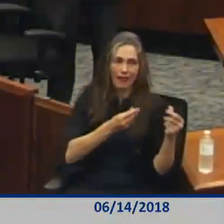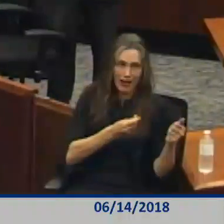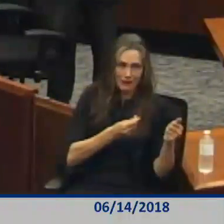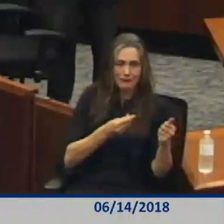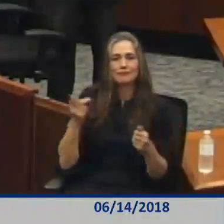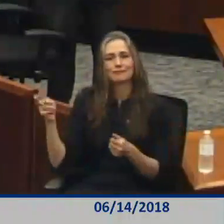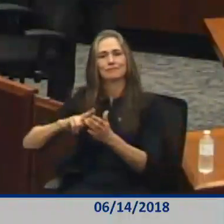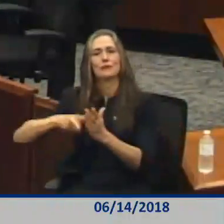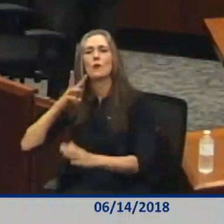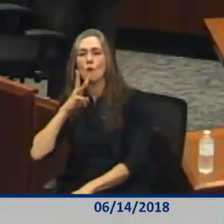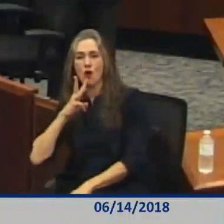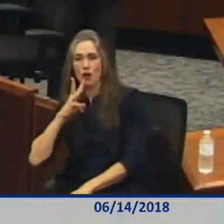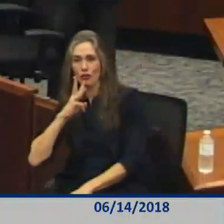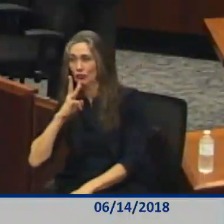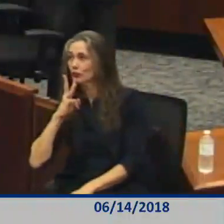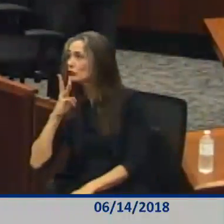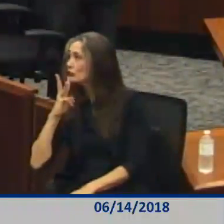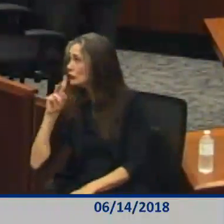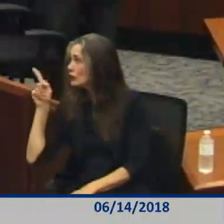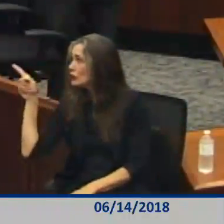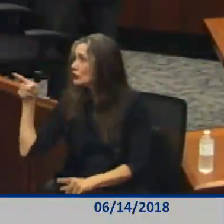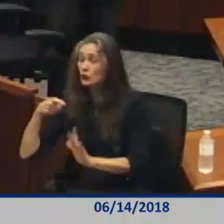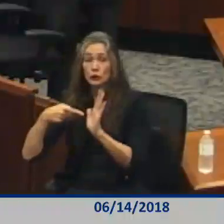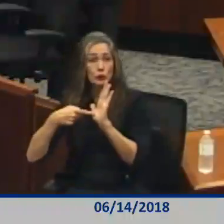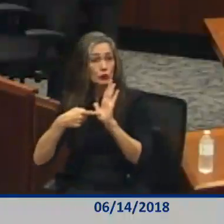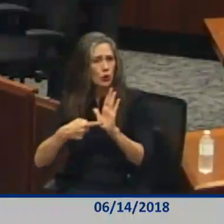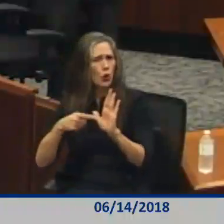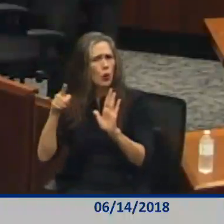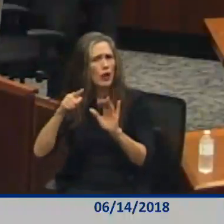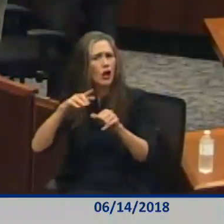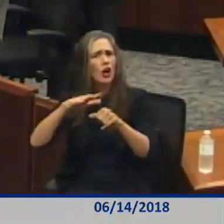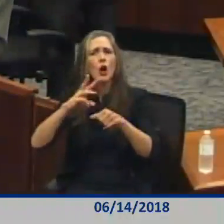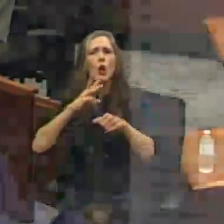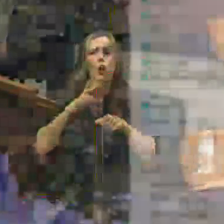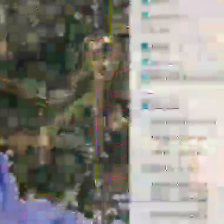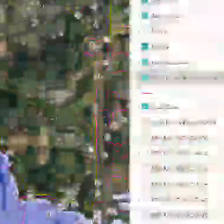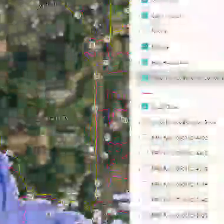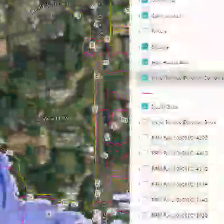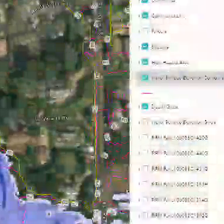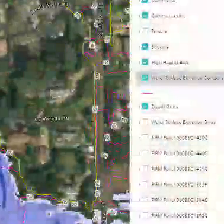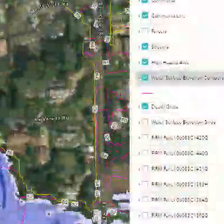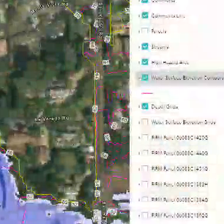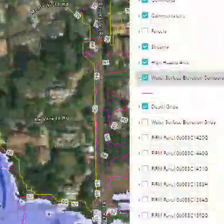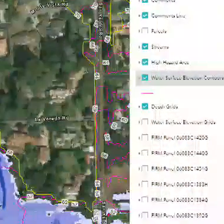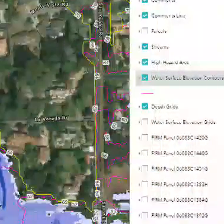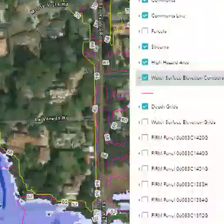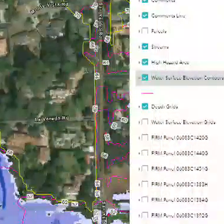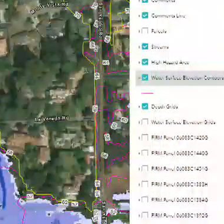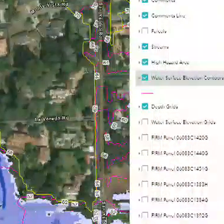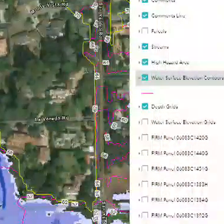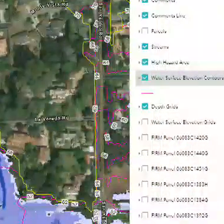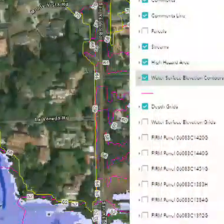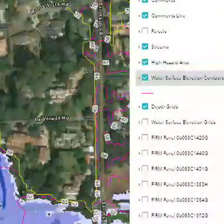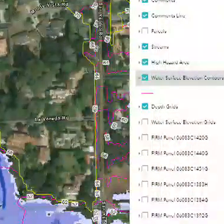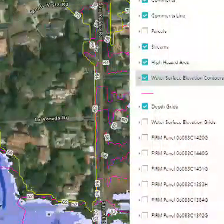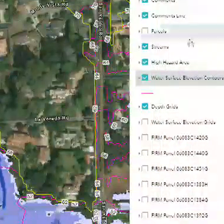looking map. It's got these contour lines. Those contour lines represent points of equal elevation above a